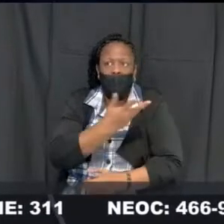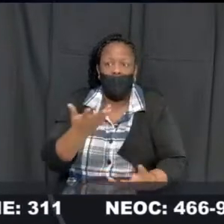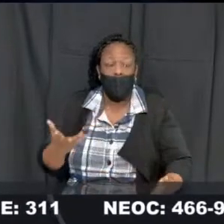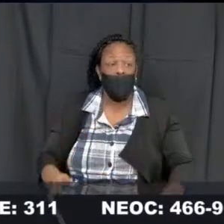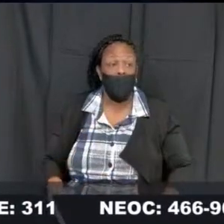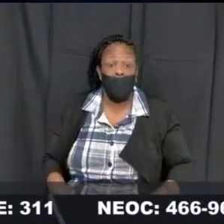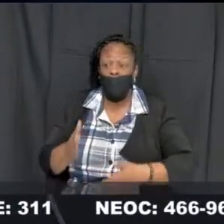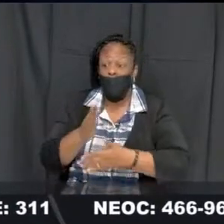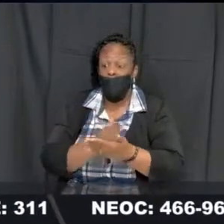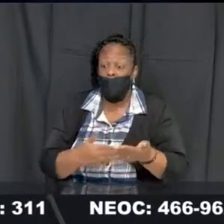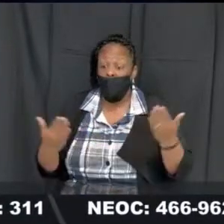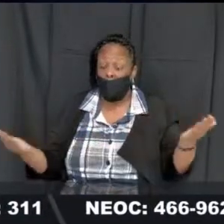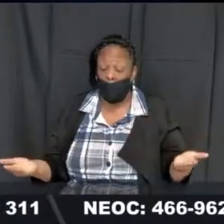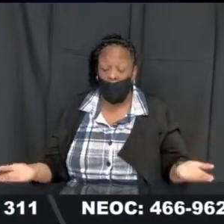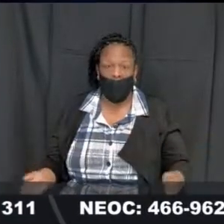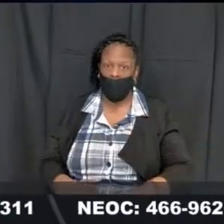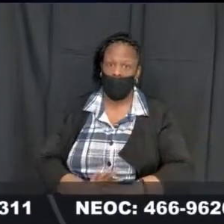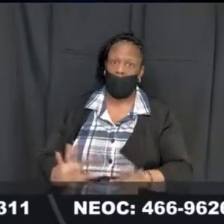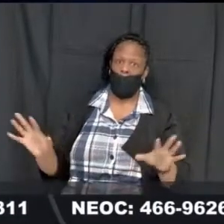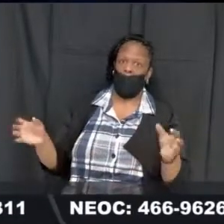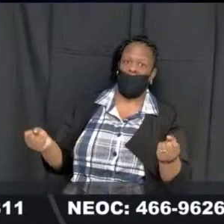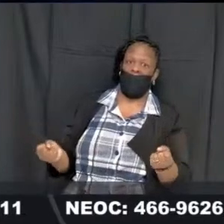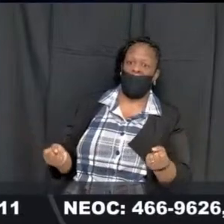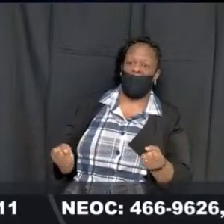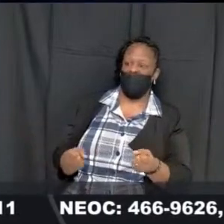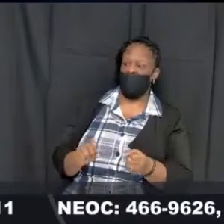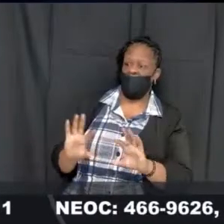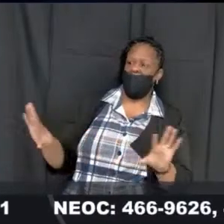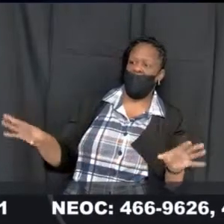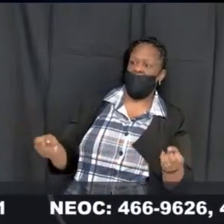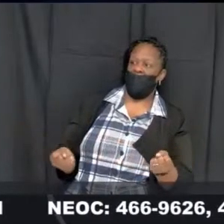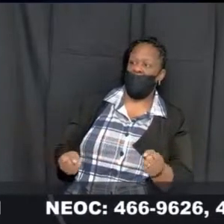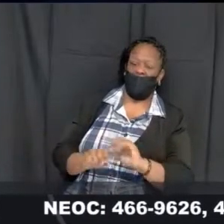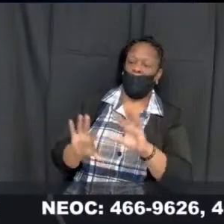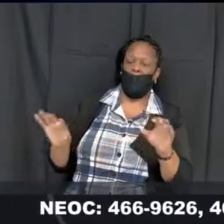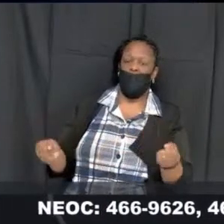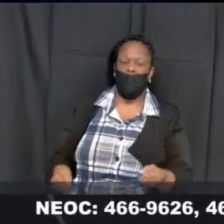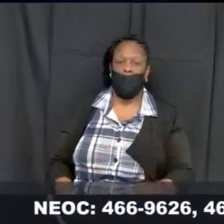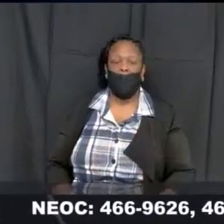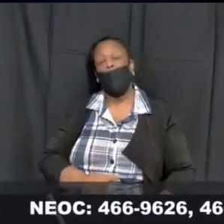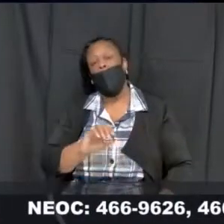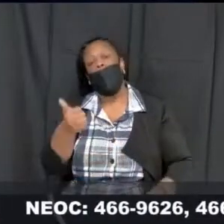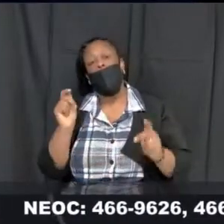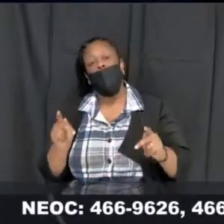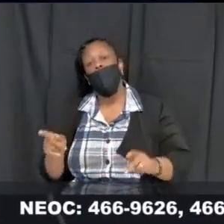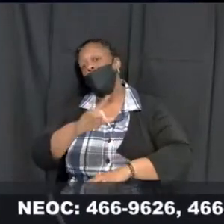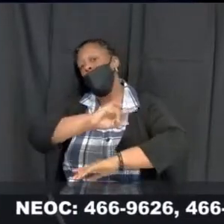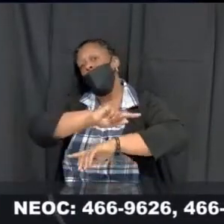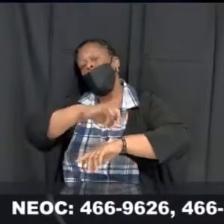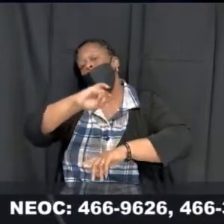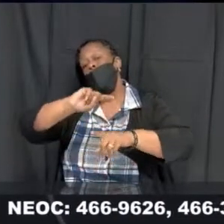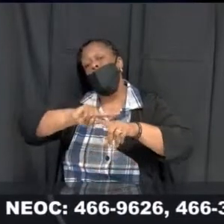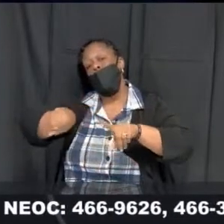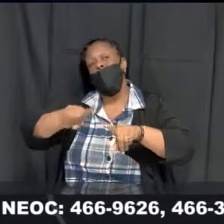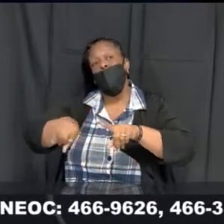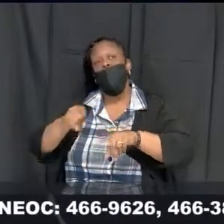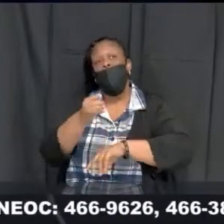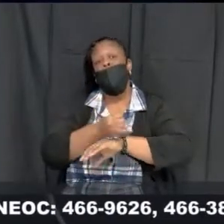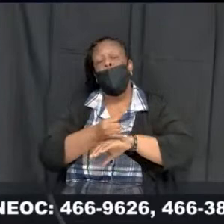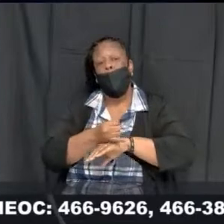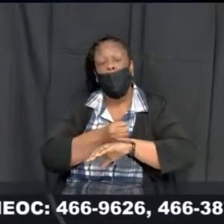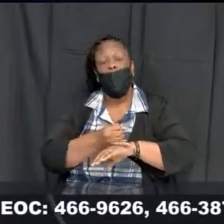are persons on the ground, we are offering you the vaccine, and you are waiting. Waiting for